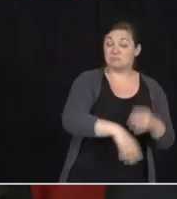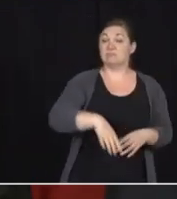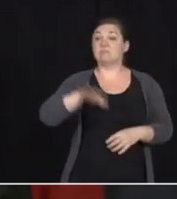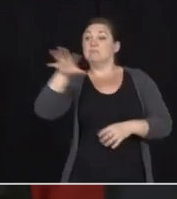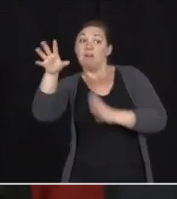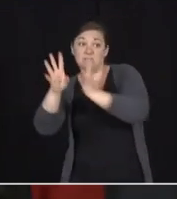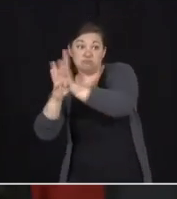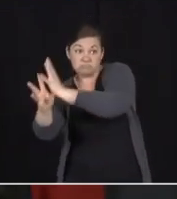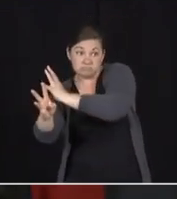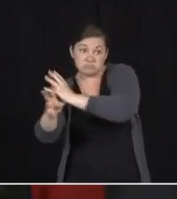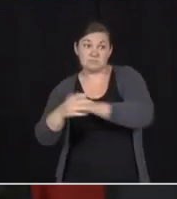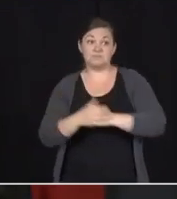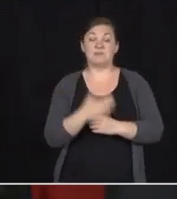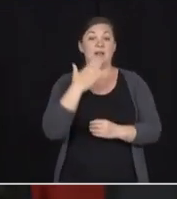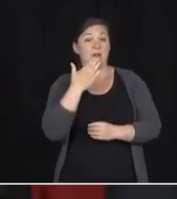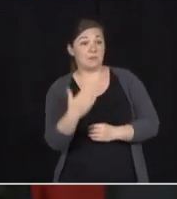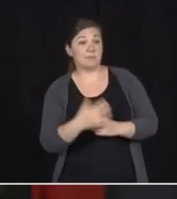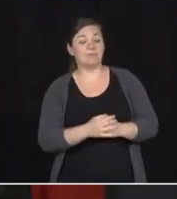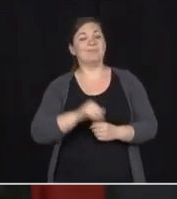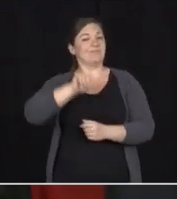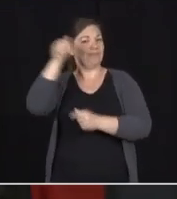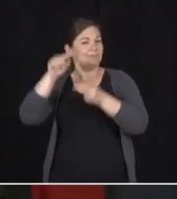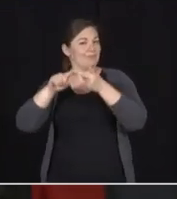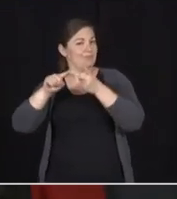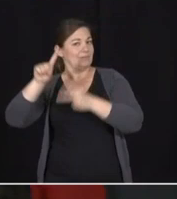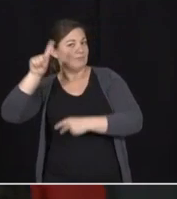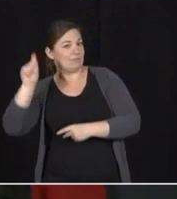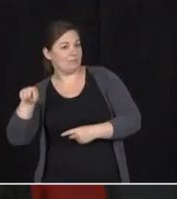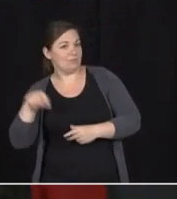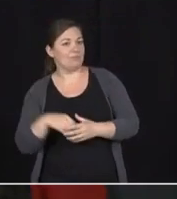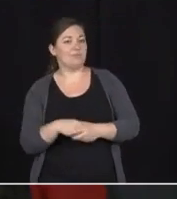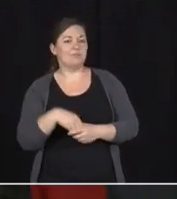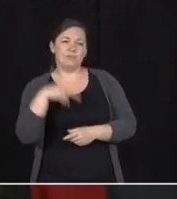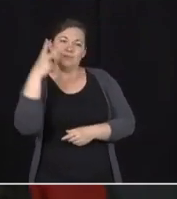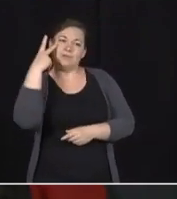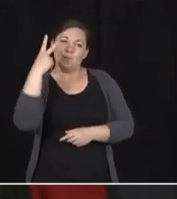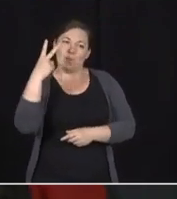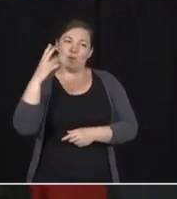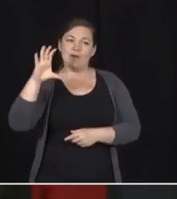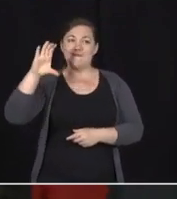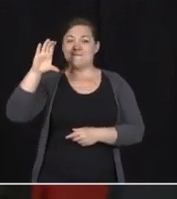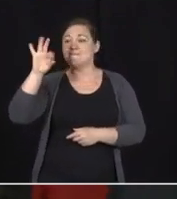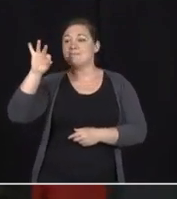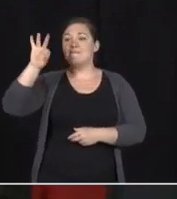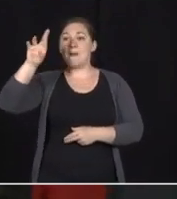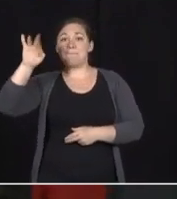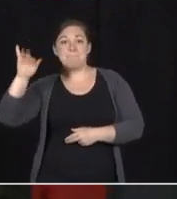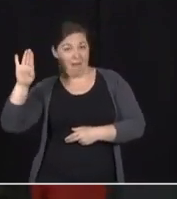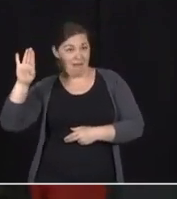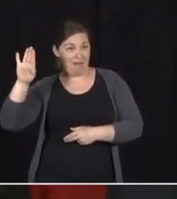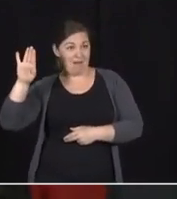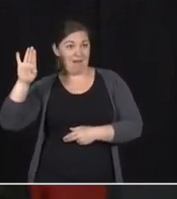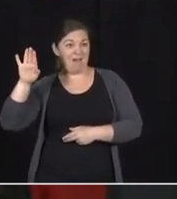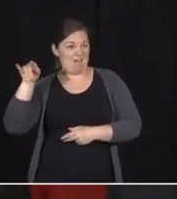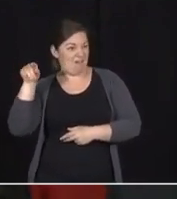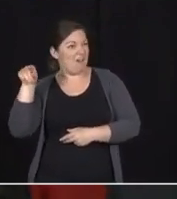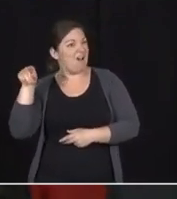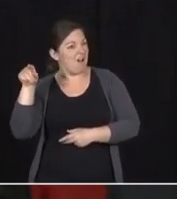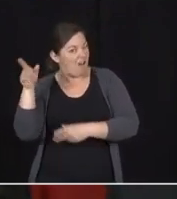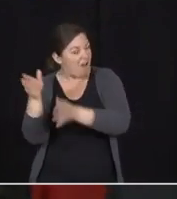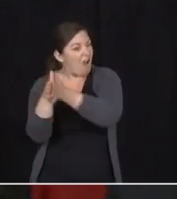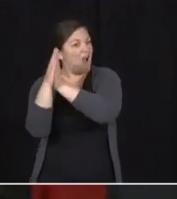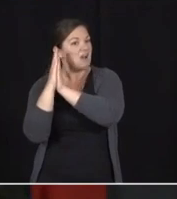everyone. And Premier, as I'm sure you saw, the CFIB, Restaurants Canada, Ontario Chamber of Commerce, they have an open letter asking you